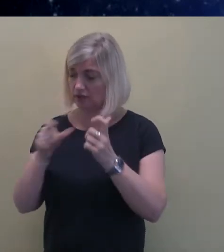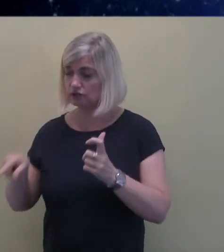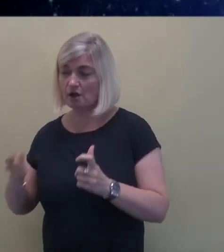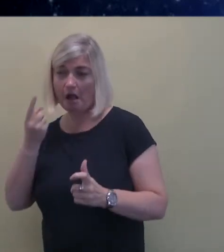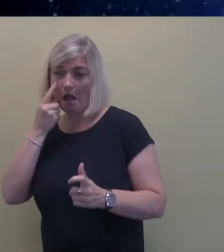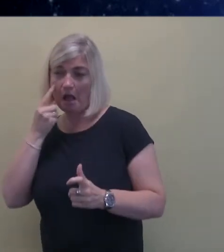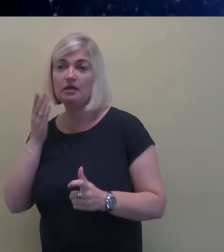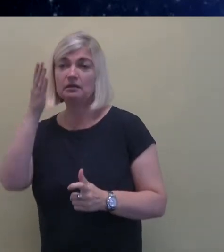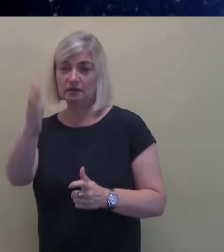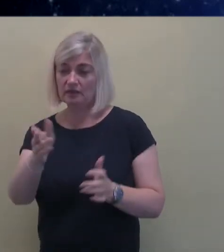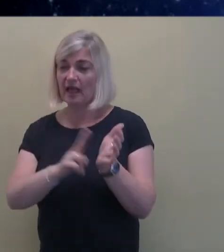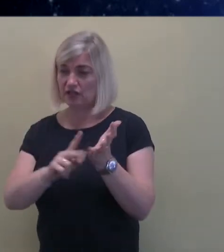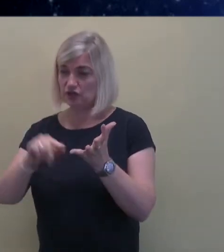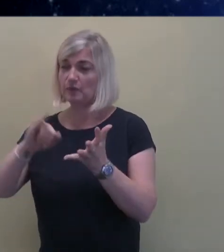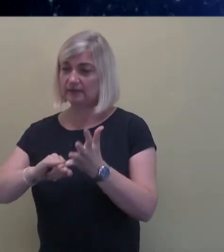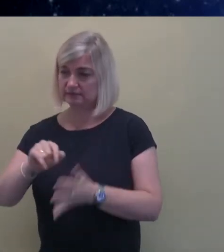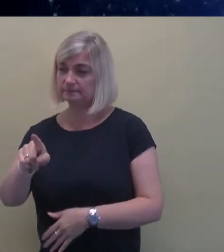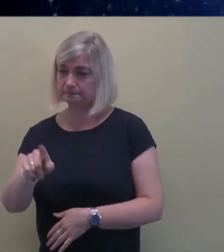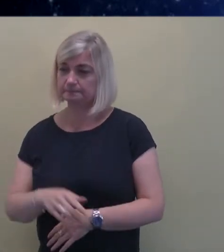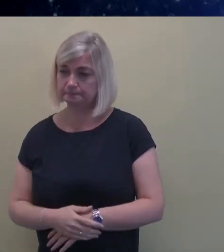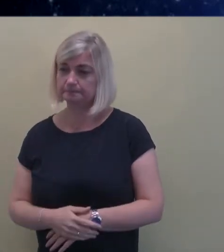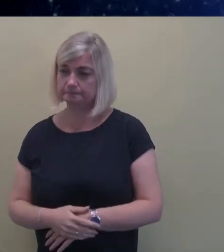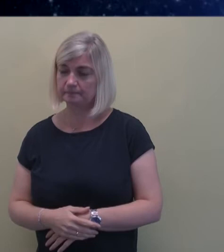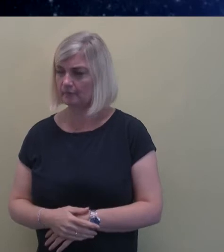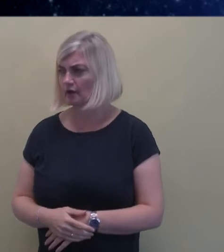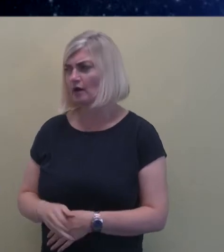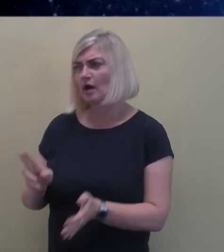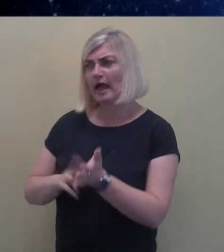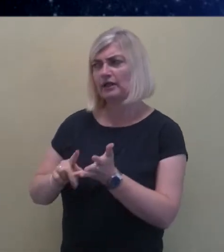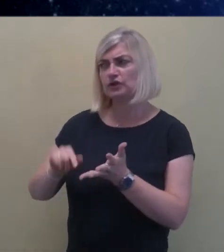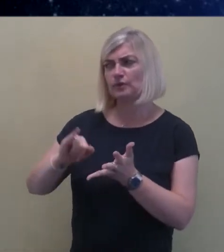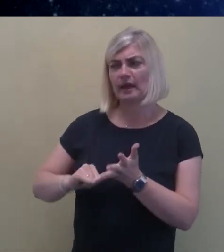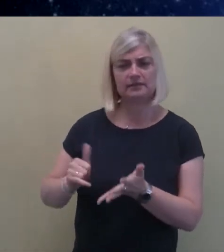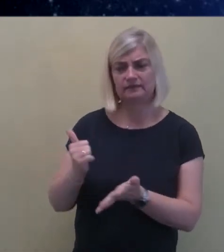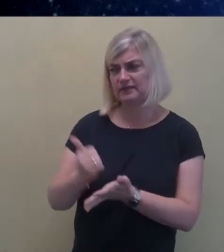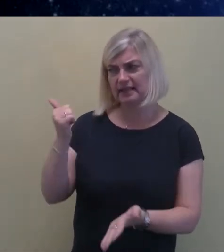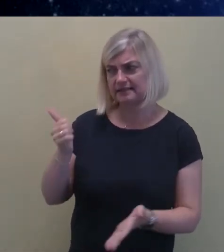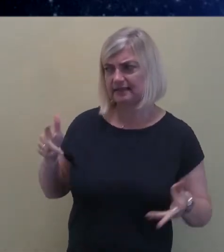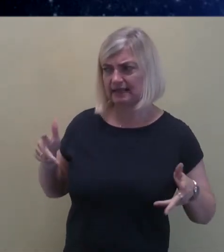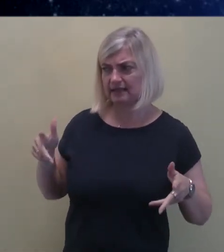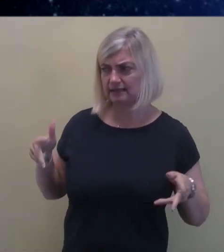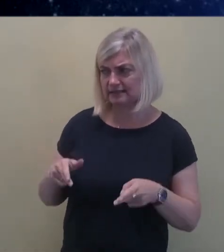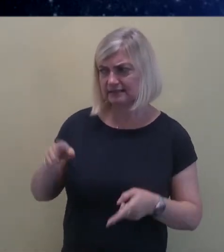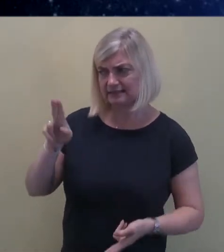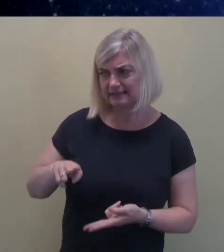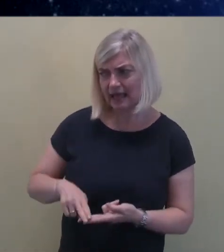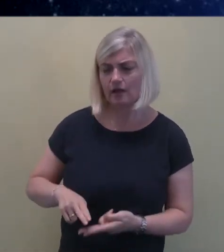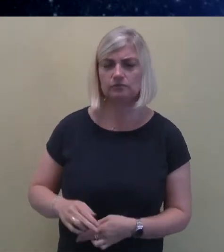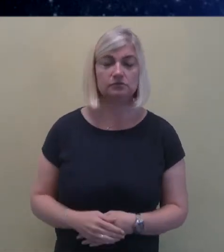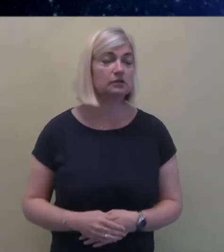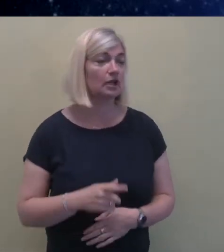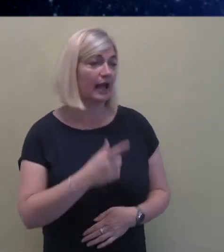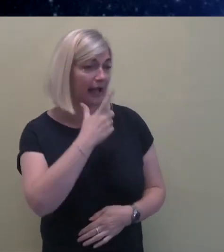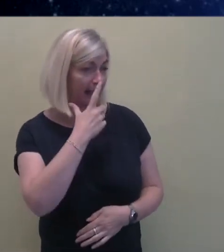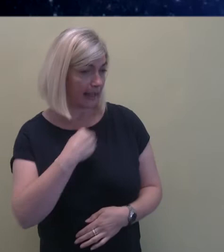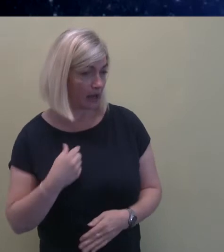and things like that, where there is an issue. And with regards to especially T levels, we have for normal level 1 to level